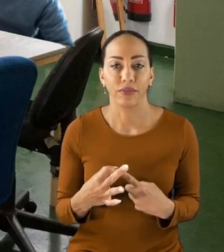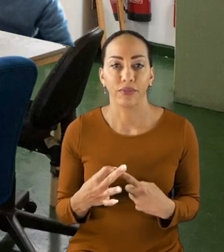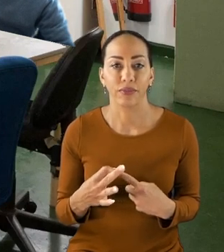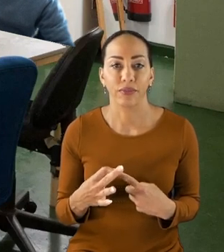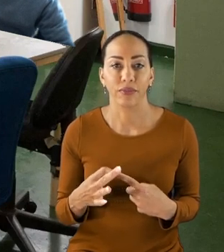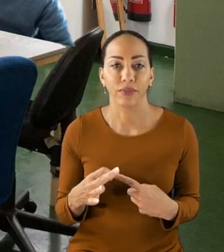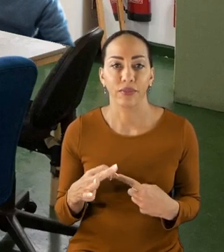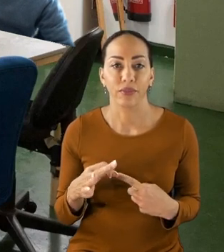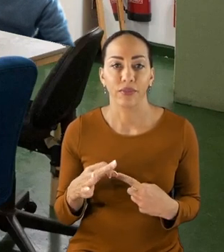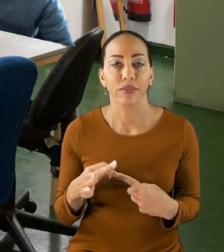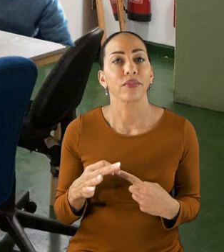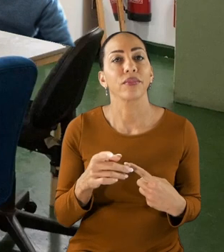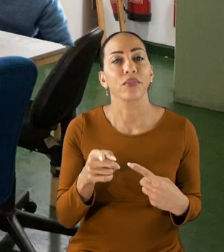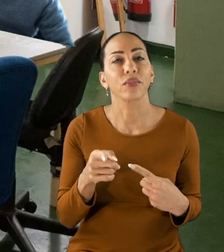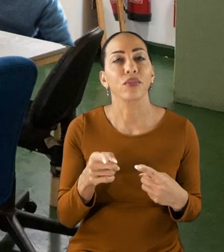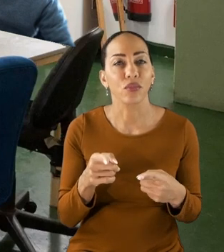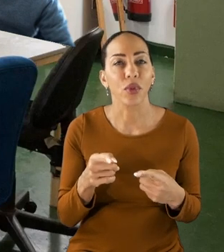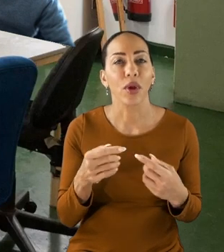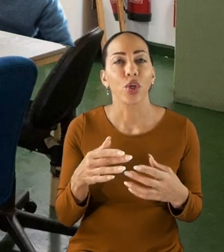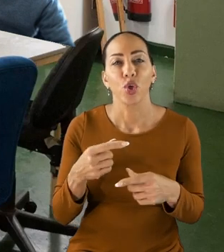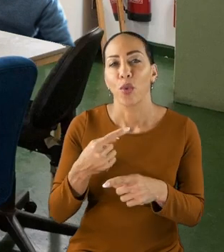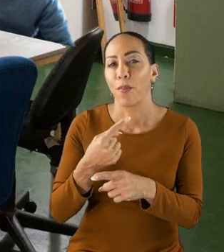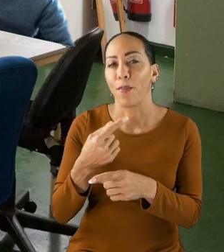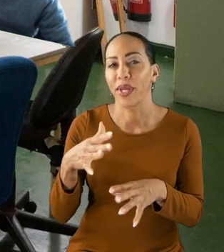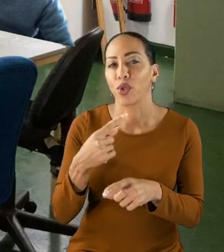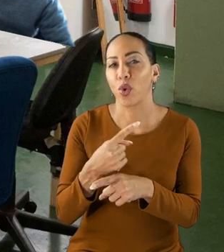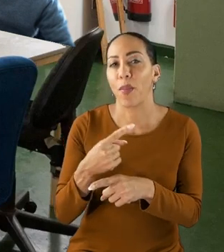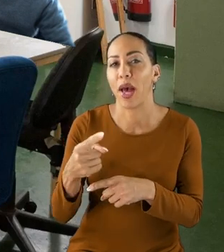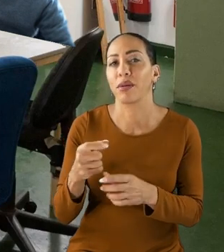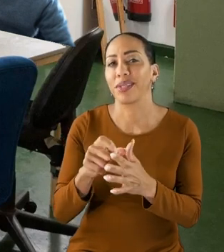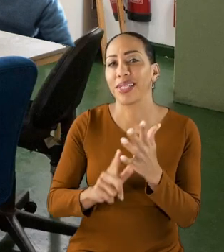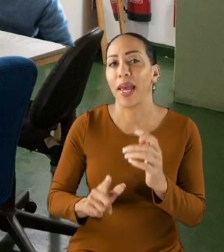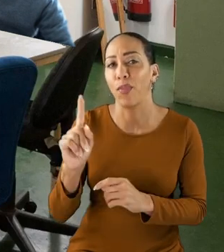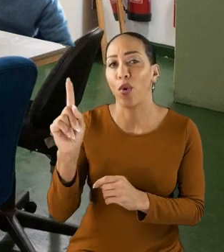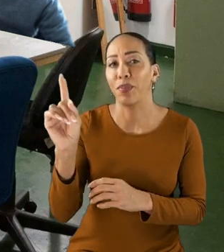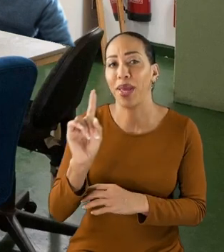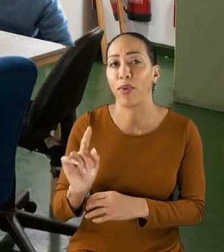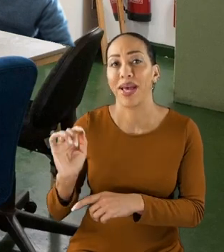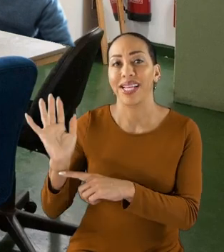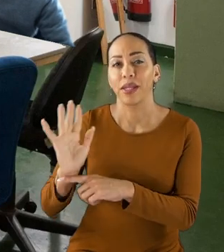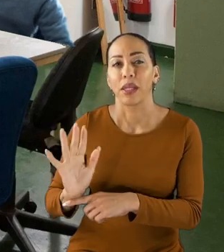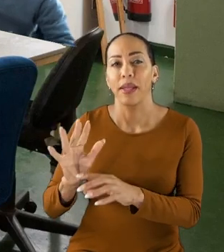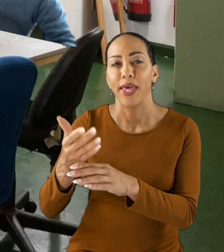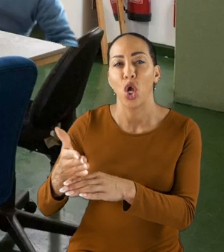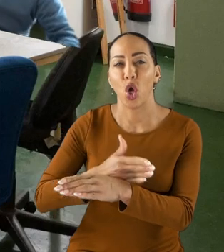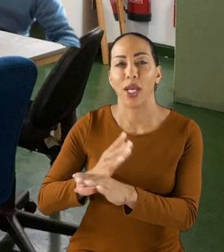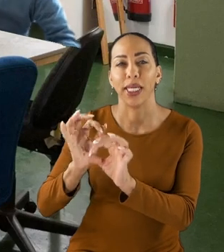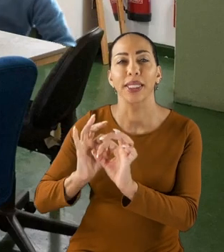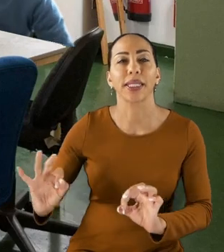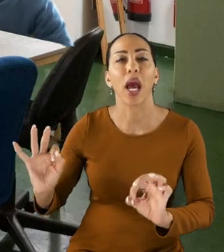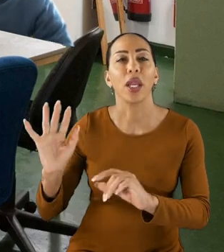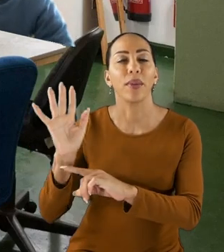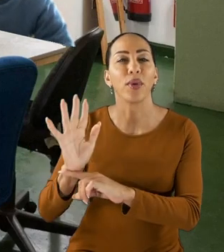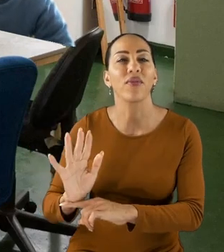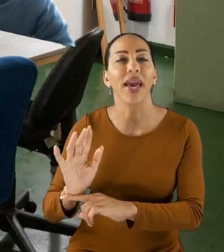the disabled people in the media, in cinema, and you talked about very early silent movies and the kind of cliches